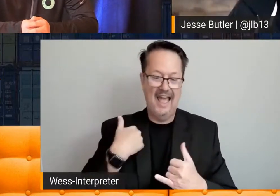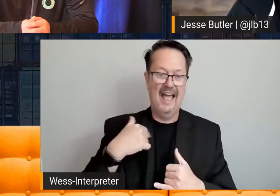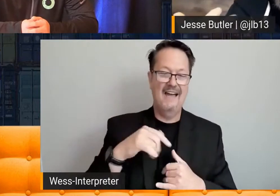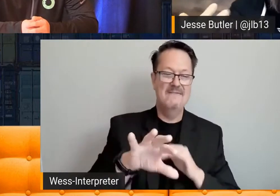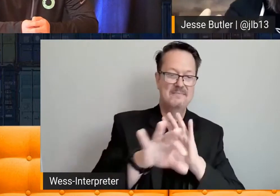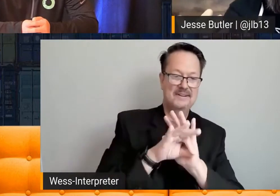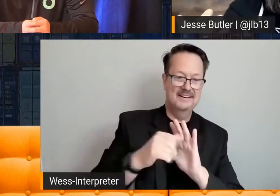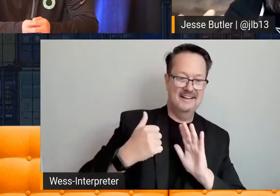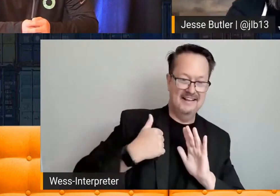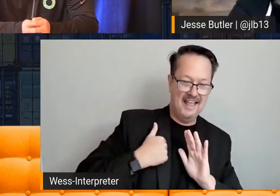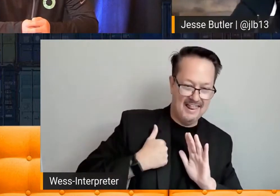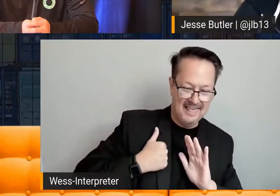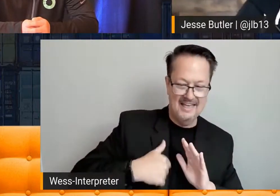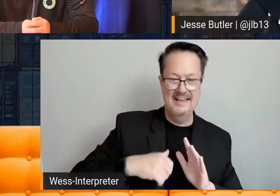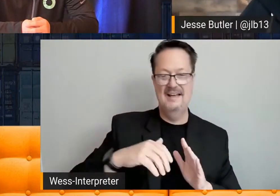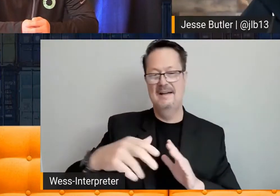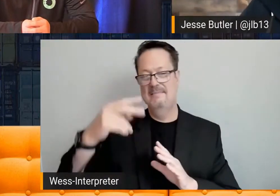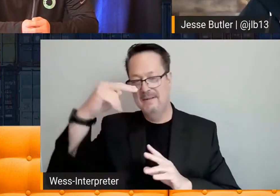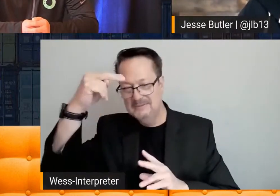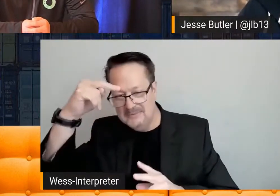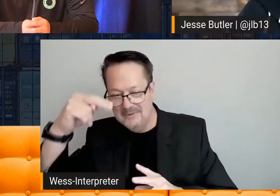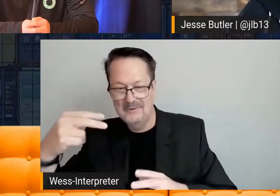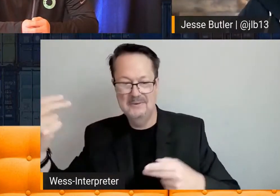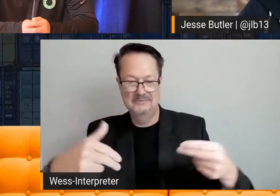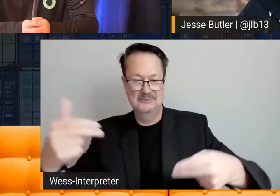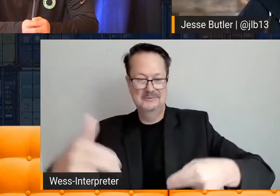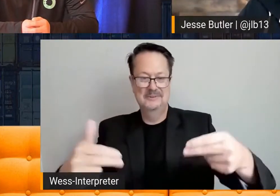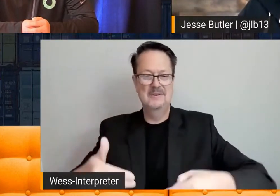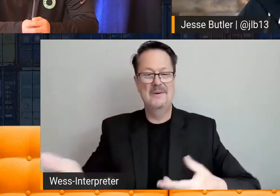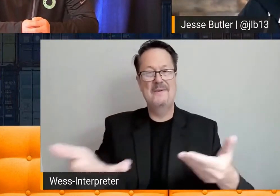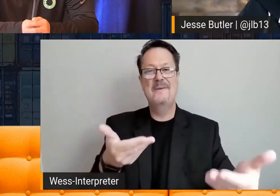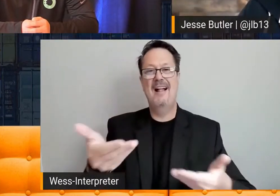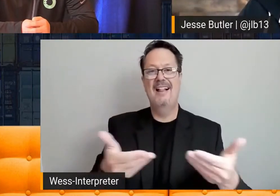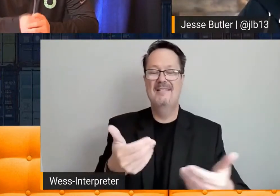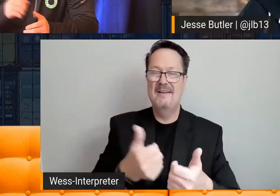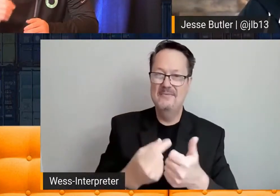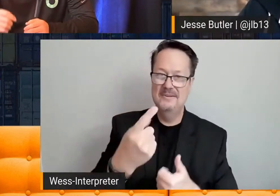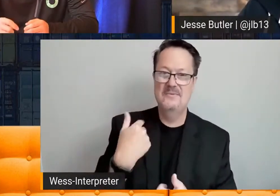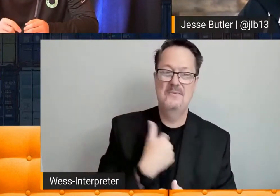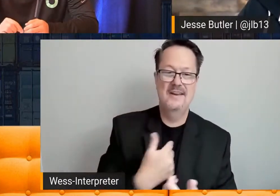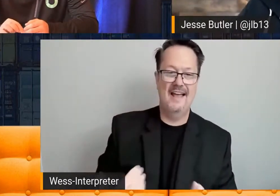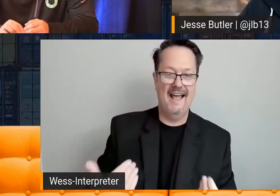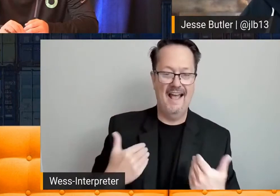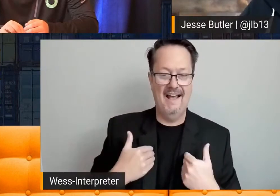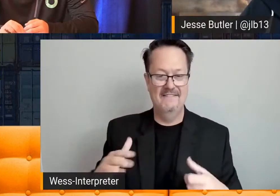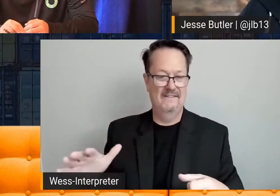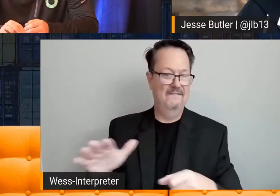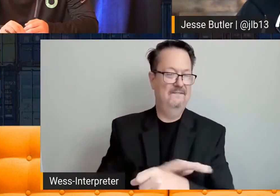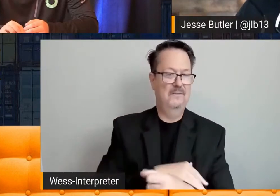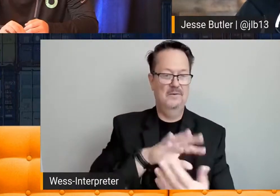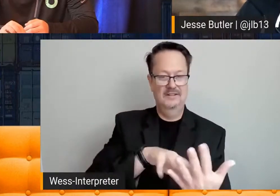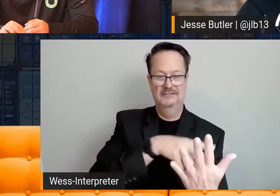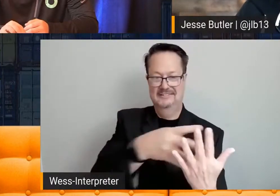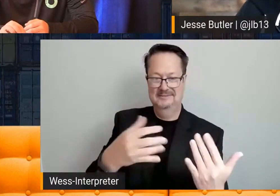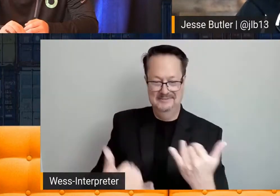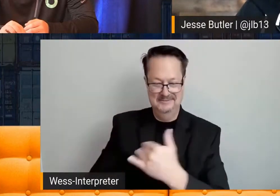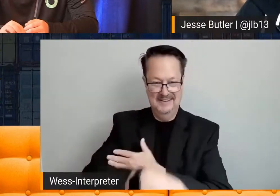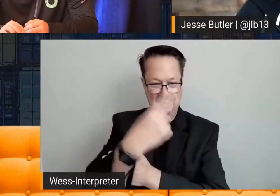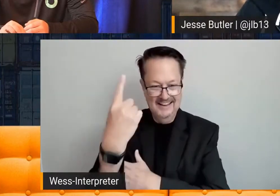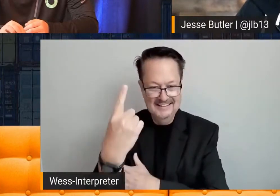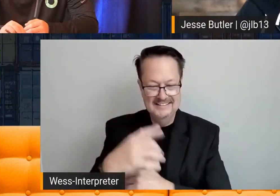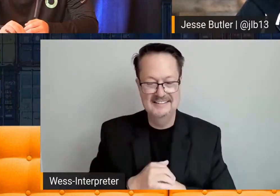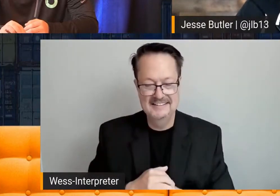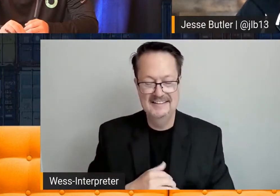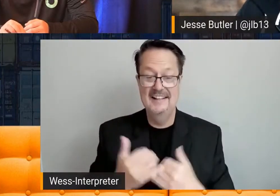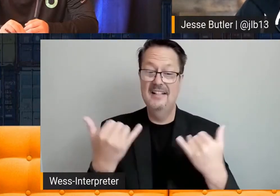get some folks in Mexico going on. Yeah, welcome everybody. We have a full agenda for you today.